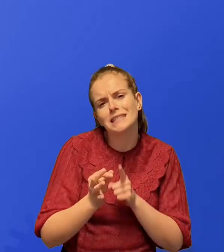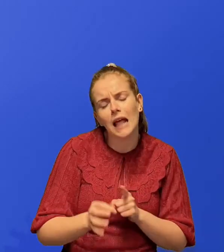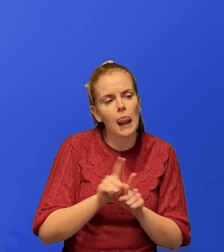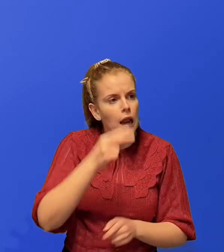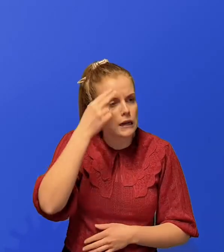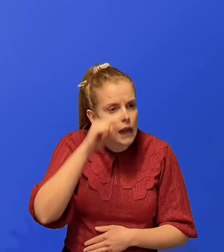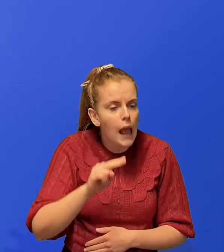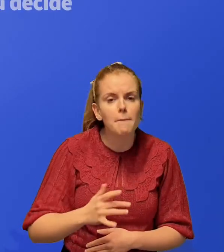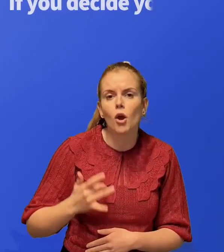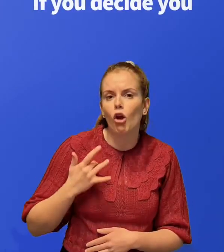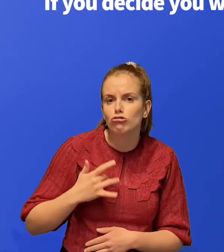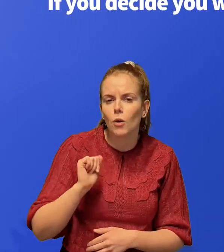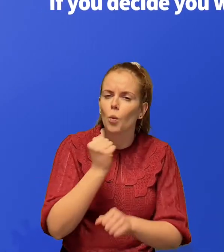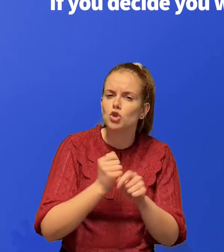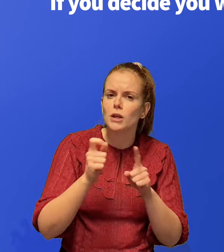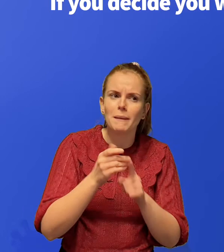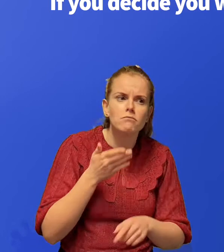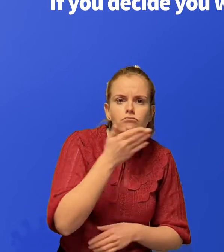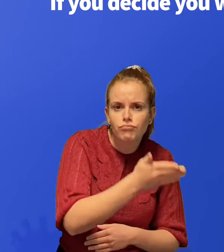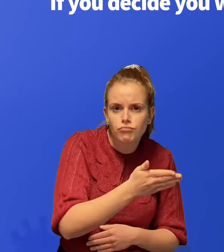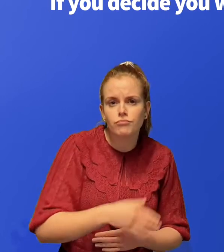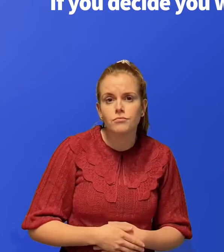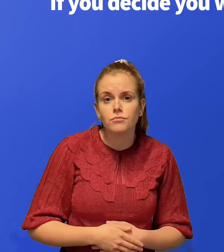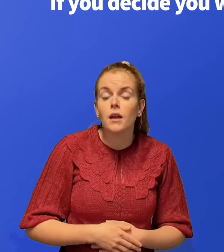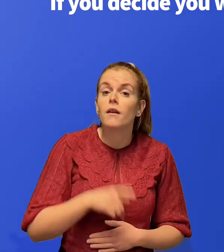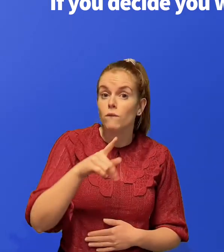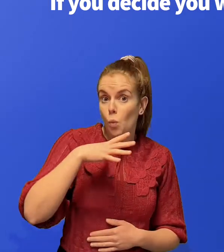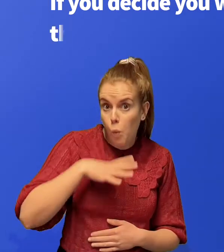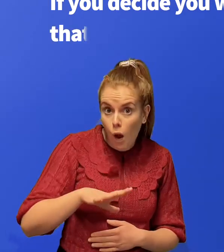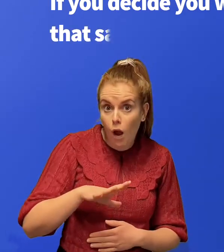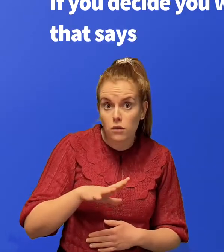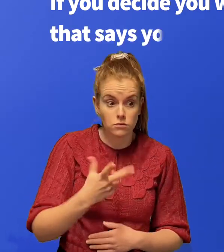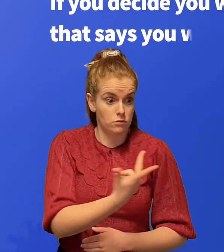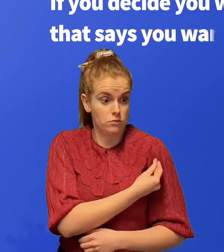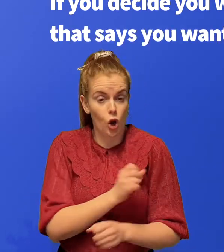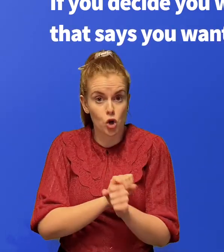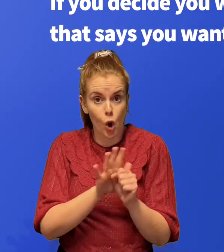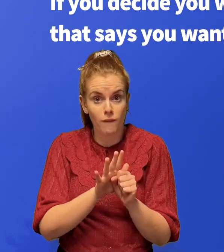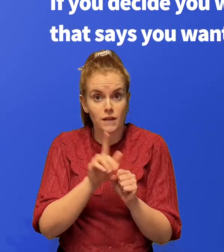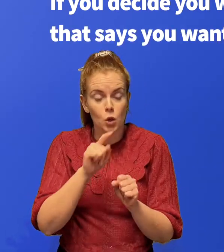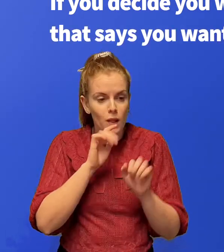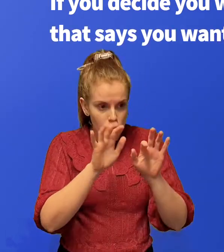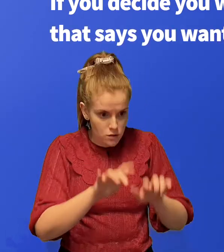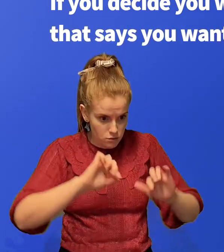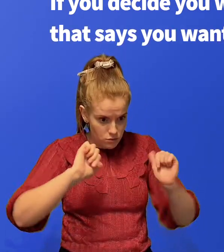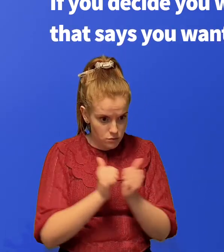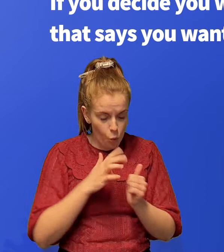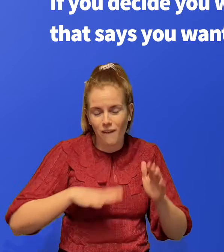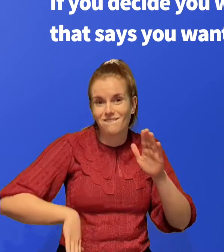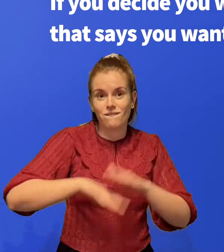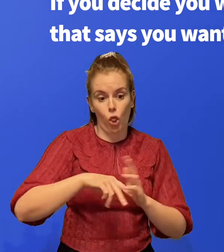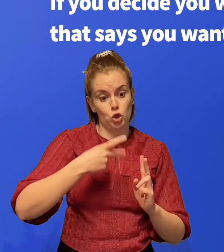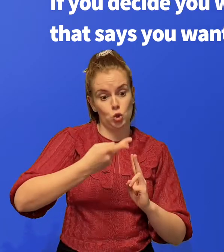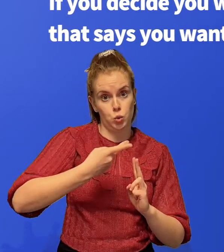GP practice. If you decide you want the vaccine, we will process the online form that says you want to have the full course of the COVID